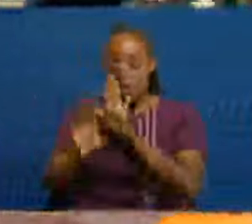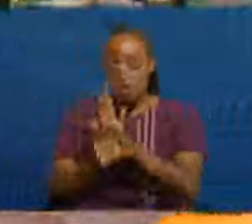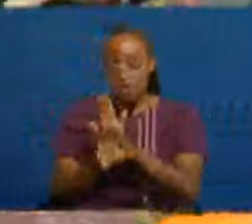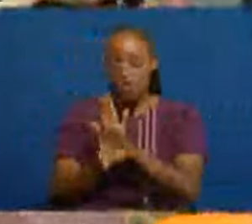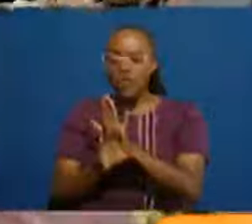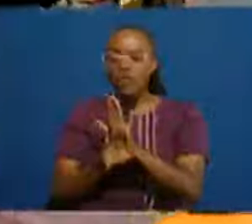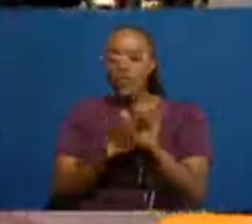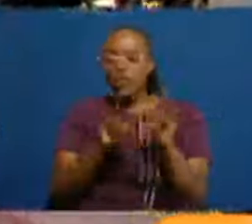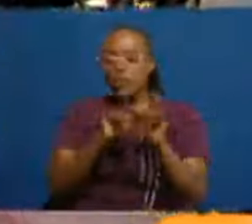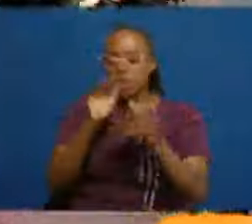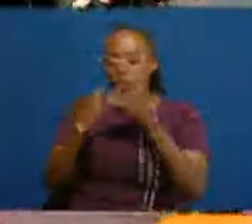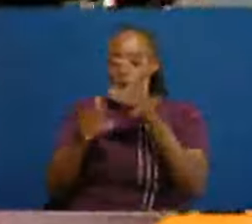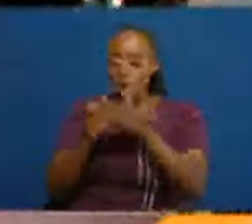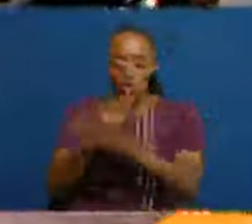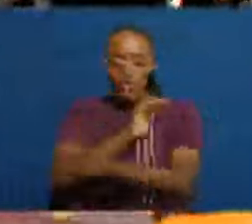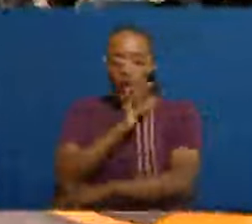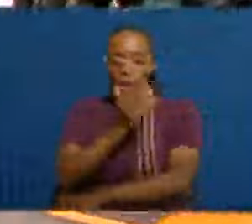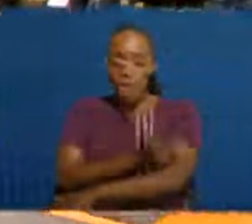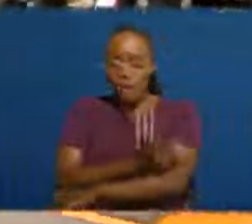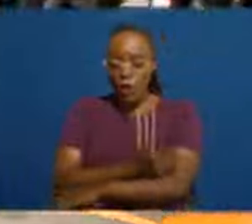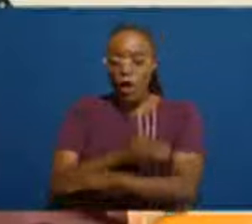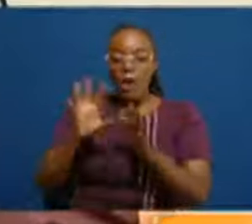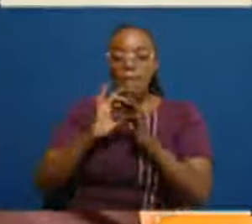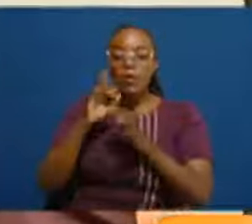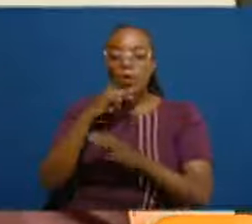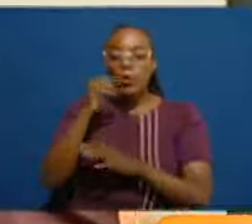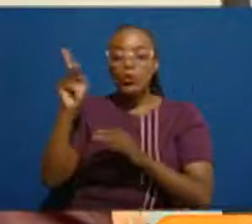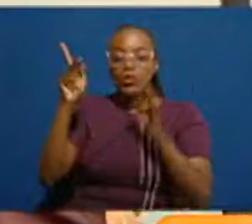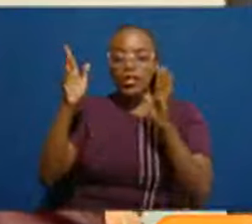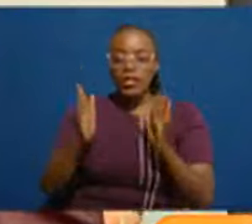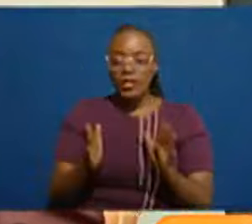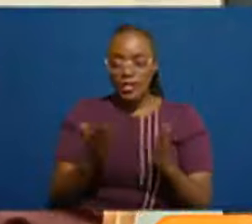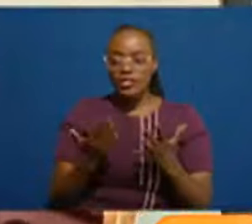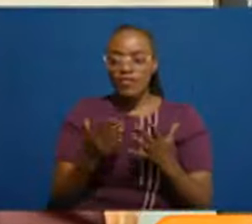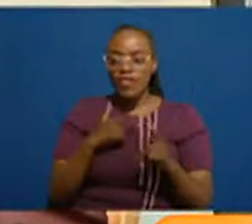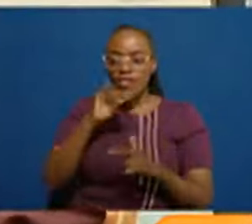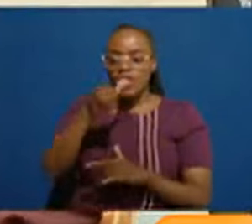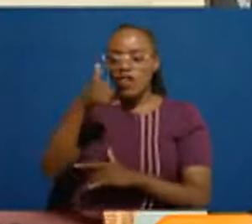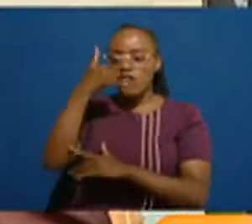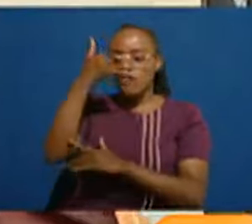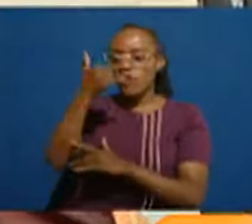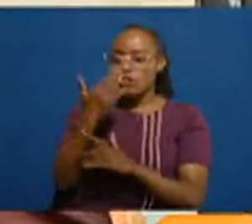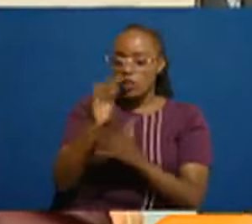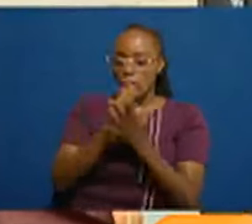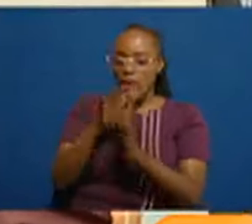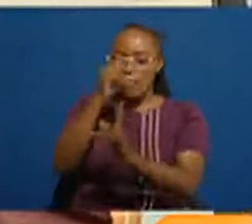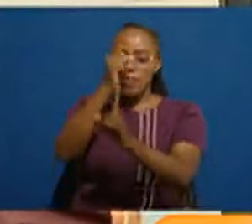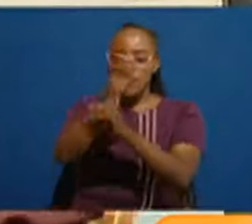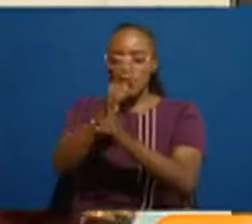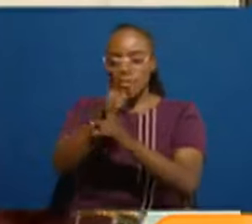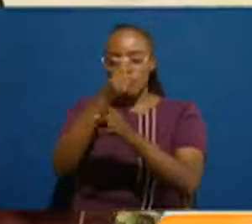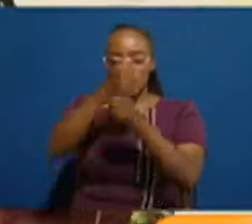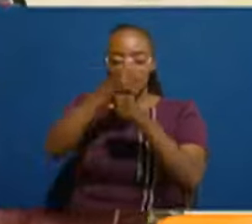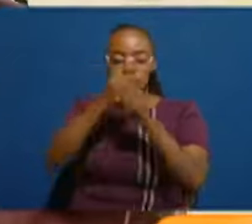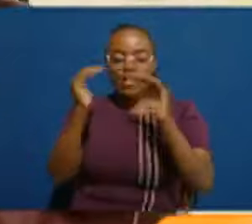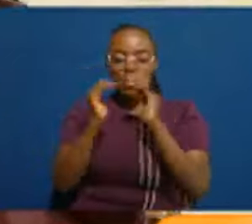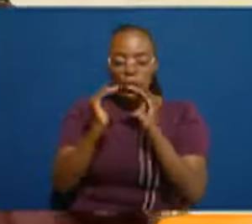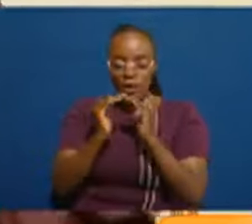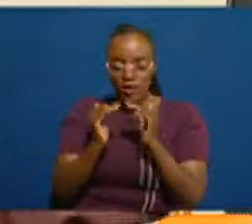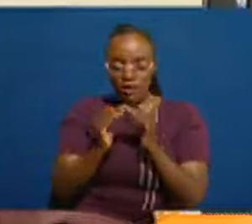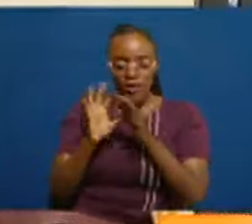All sovereign power belongs to the people of Kenya. They turned their phones into instruments of democracy.